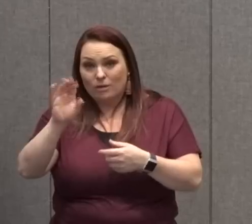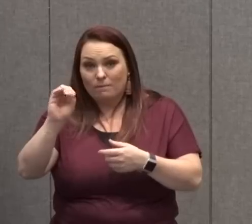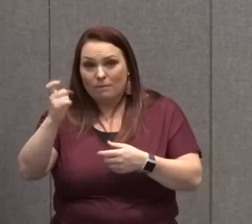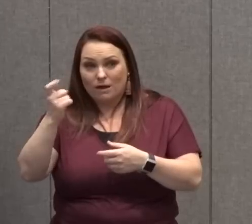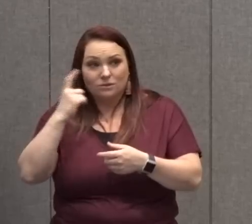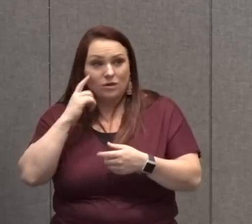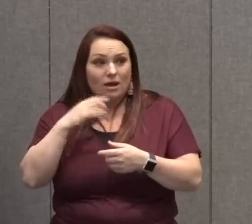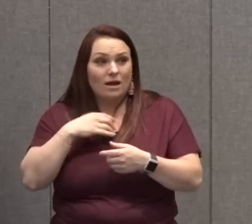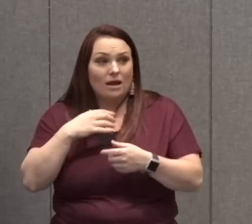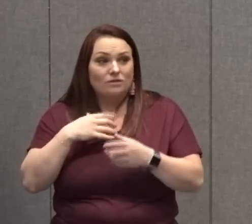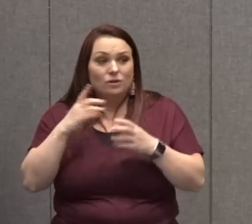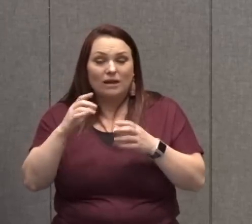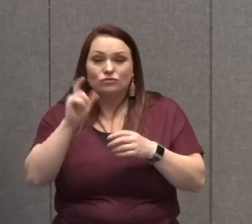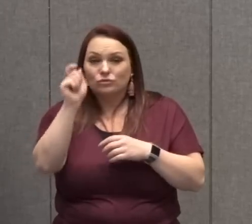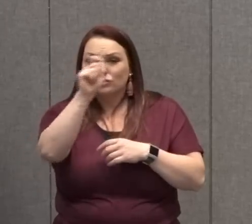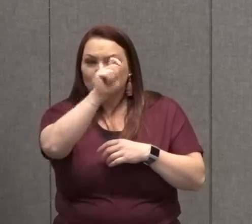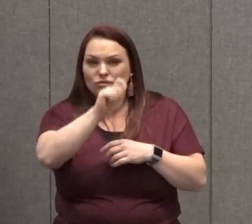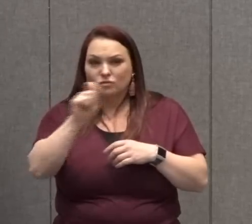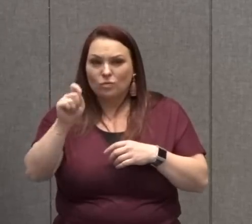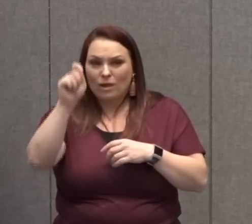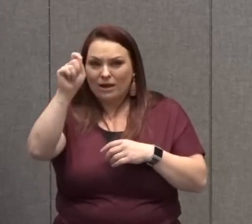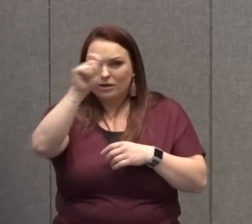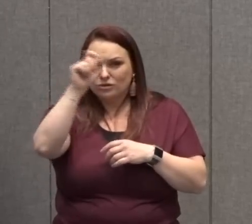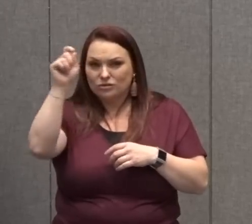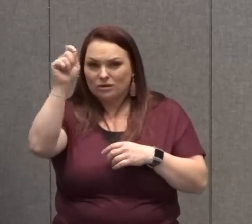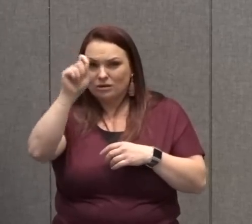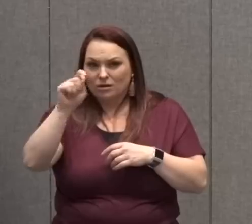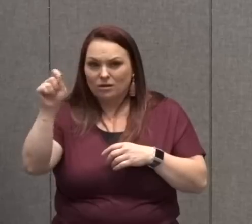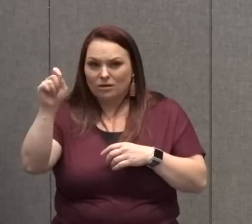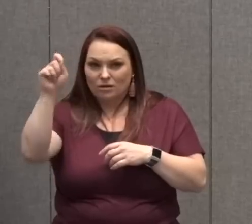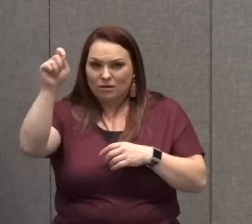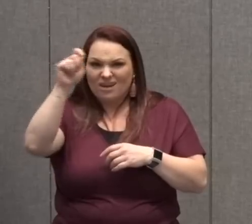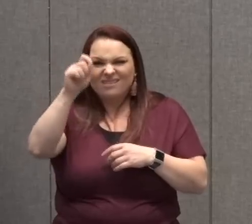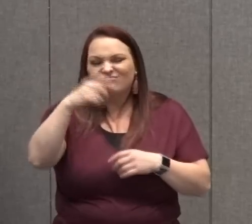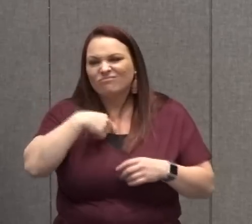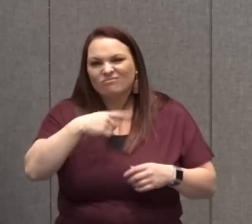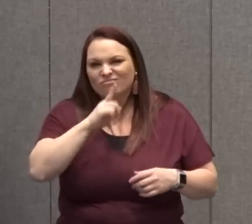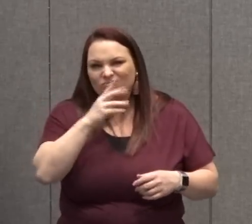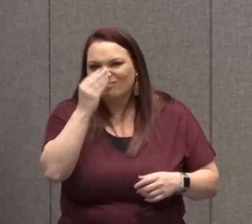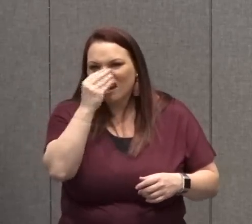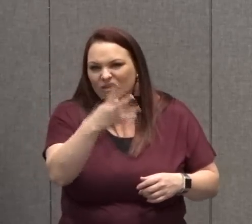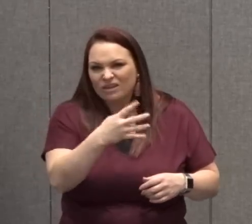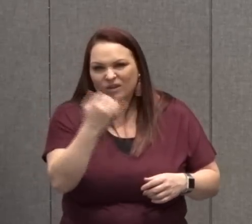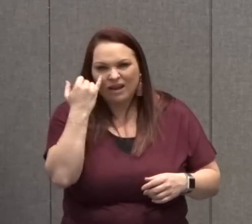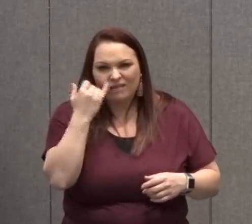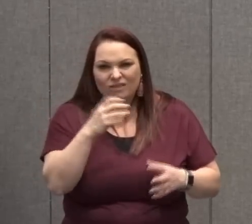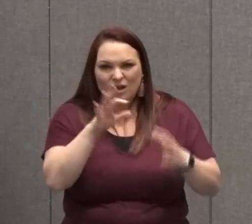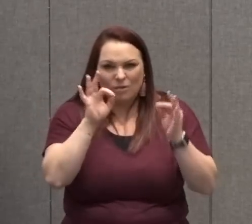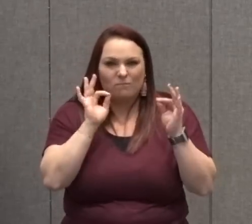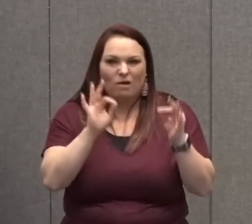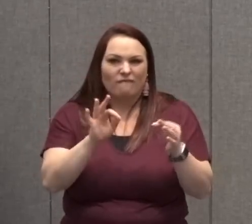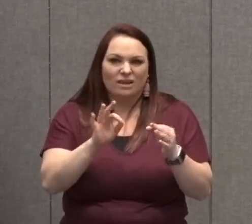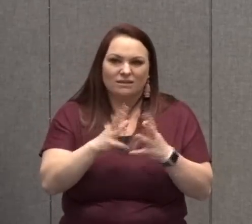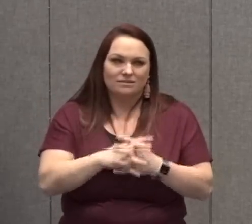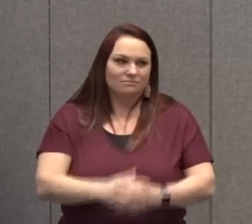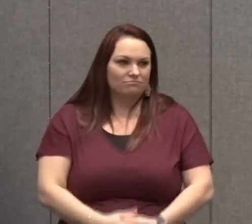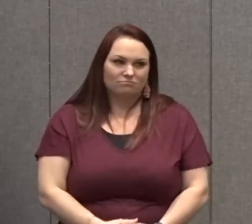some squares and I really don't care if the squares are perfect